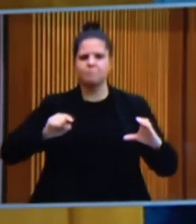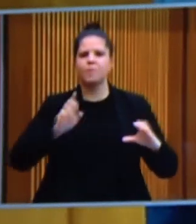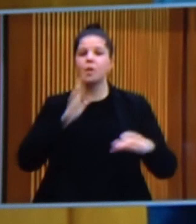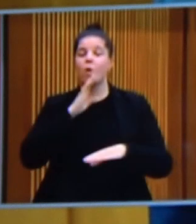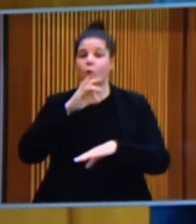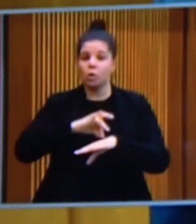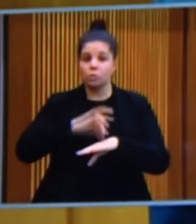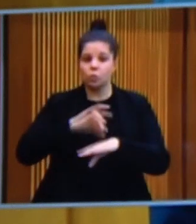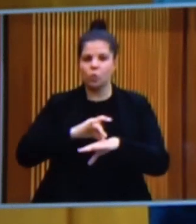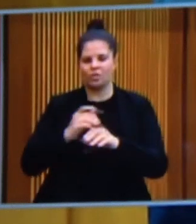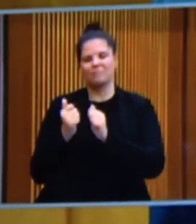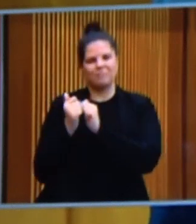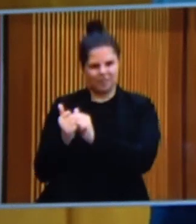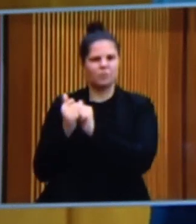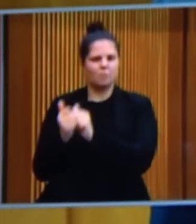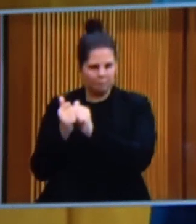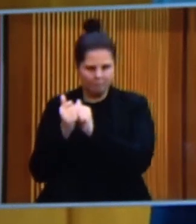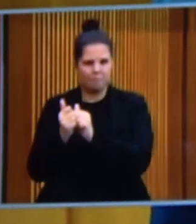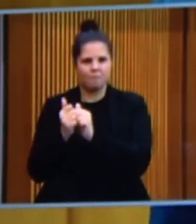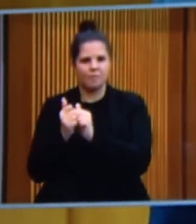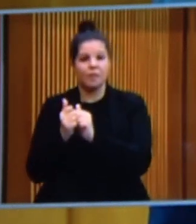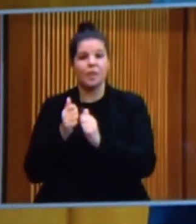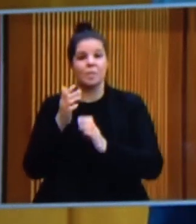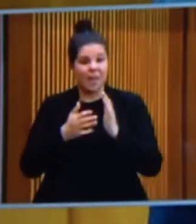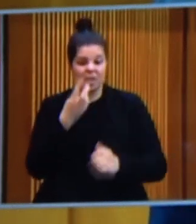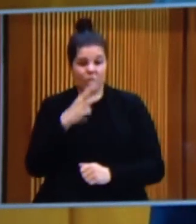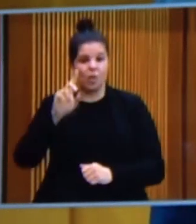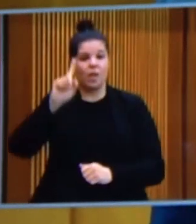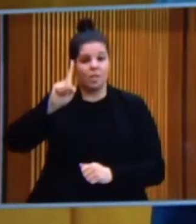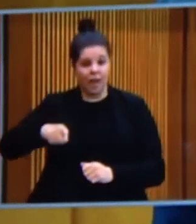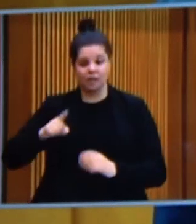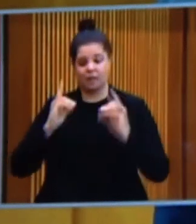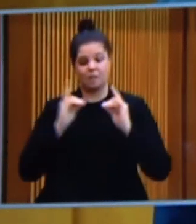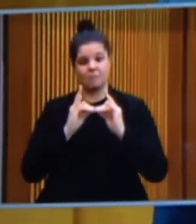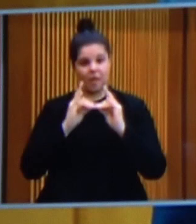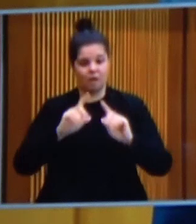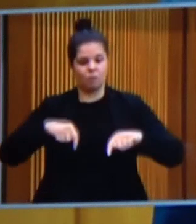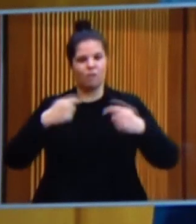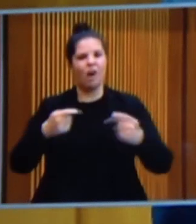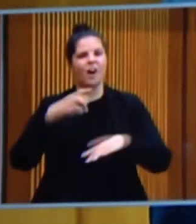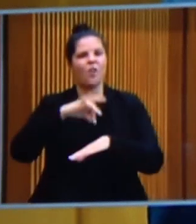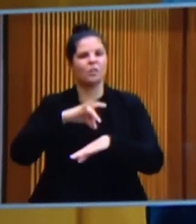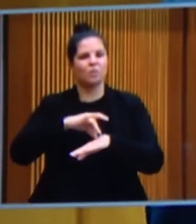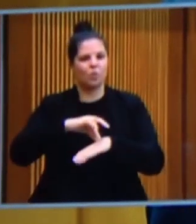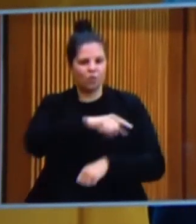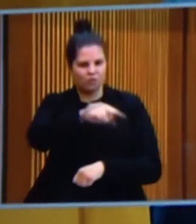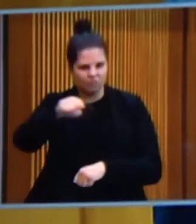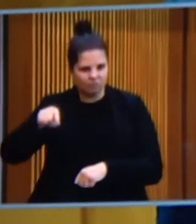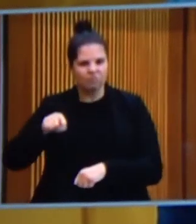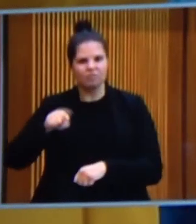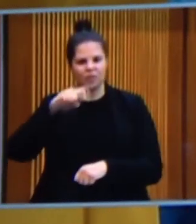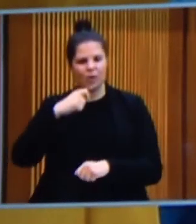hospitals that will bring over 30,000 beds within the hospital system into an